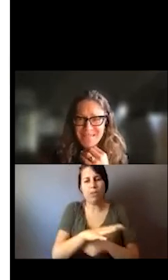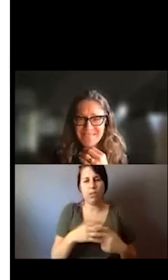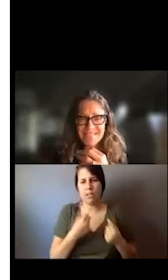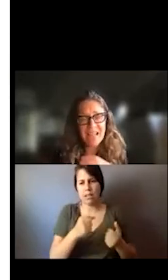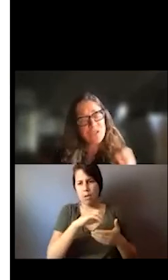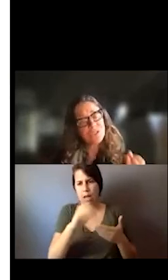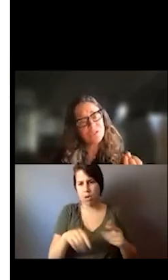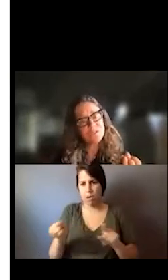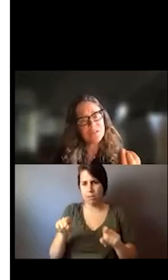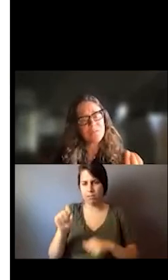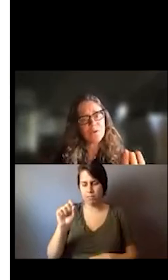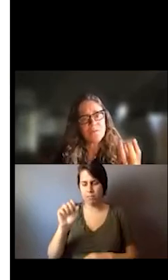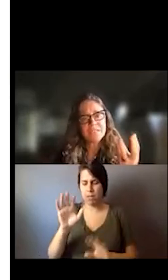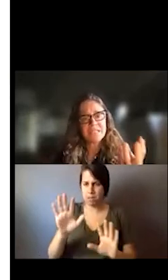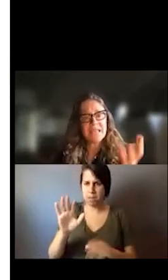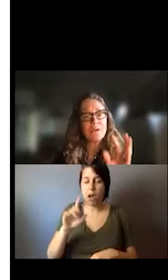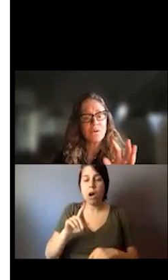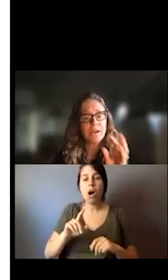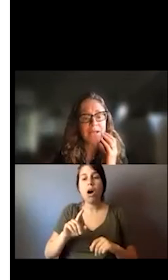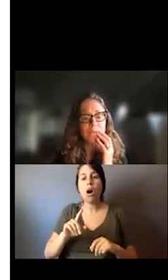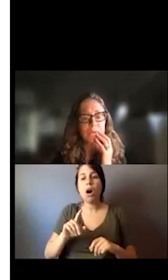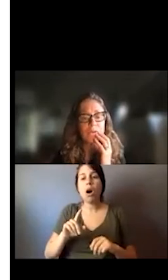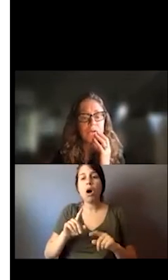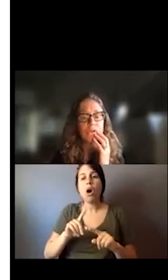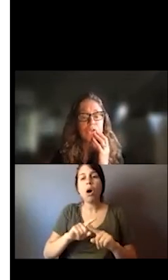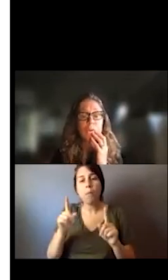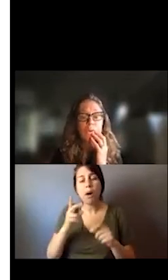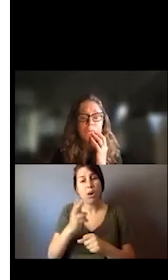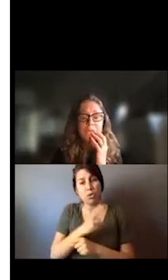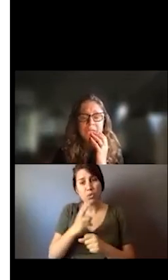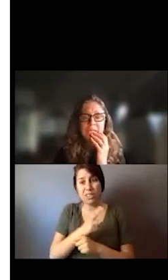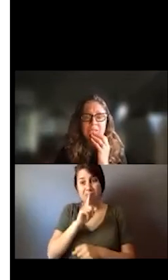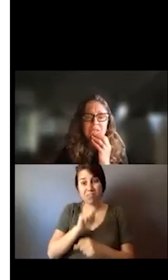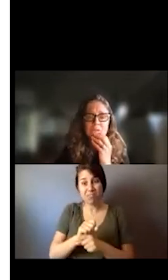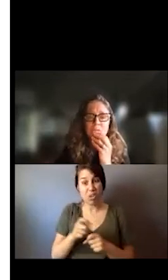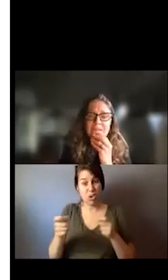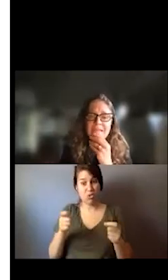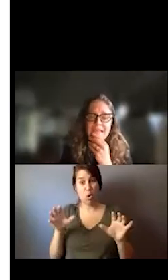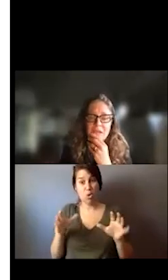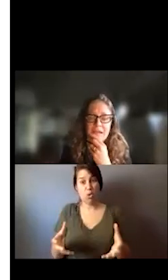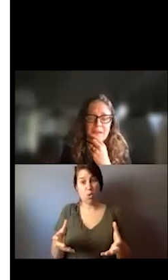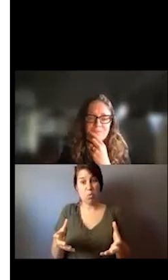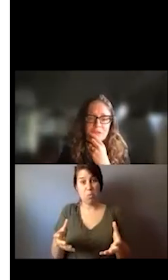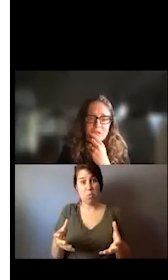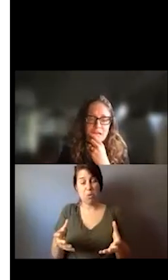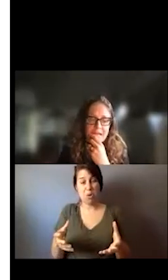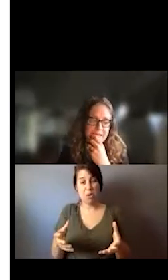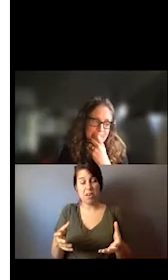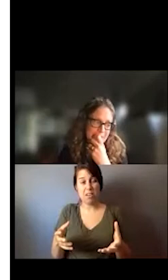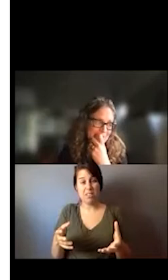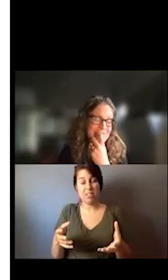haven't been that many studies that actually use some form of a synthetic or an actual control group to really